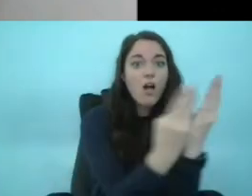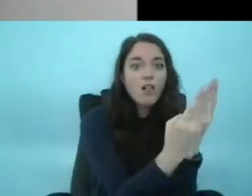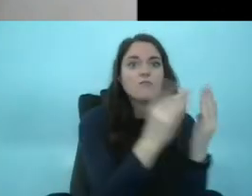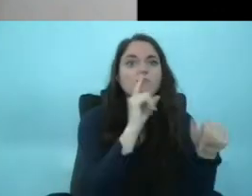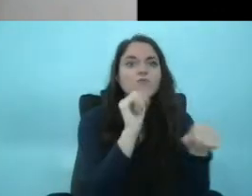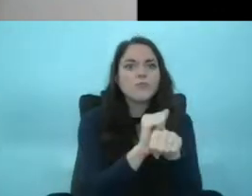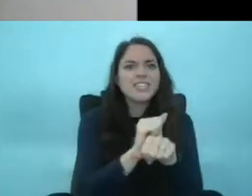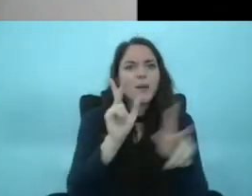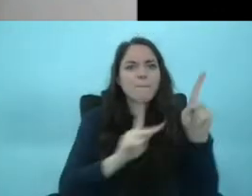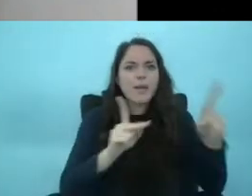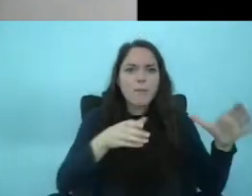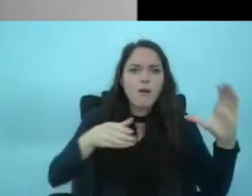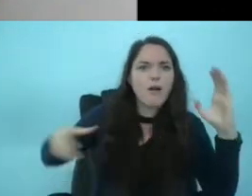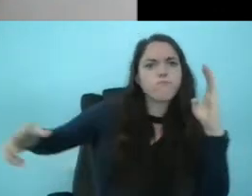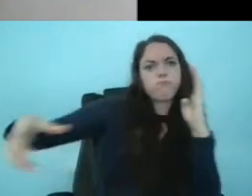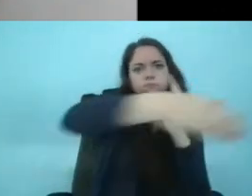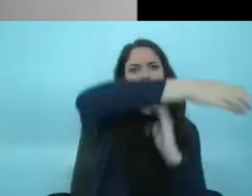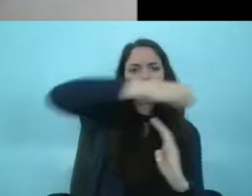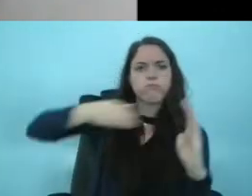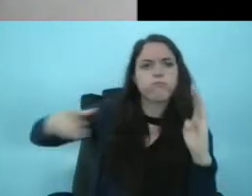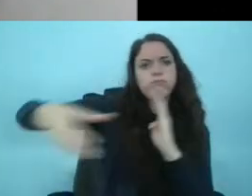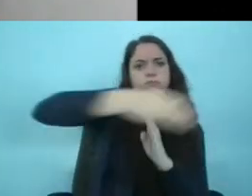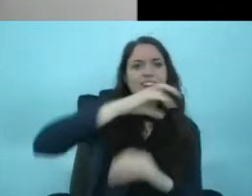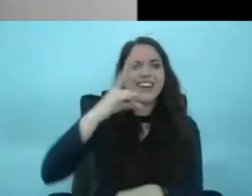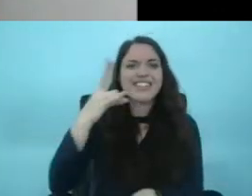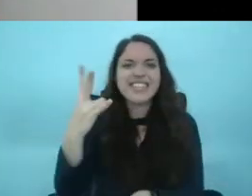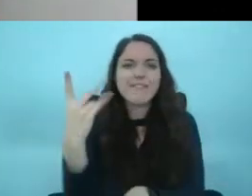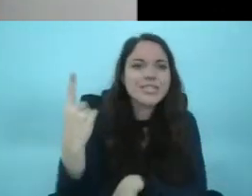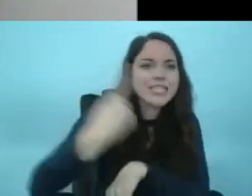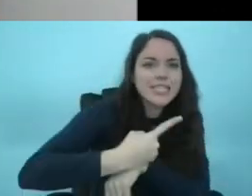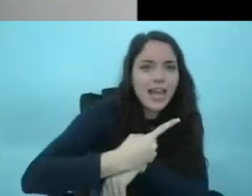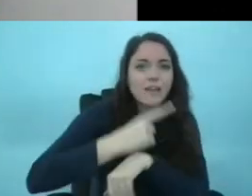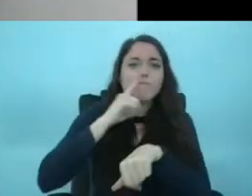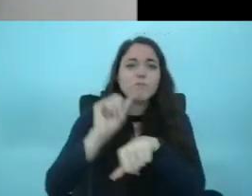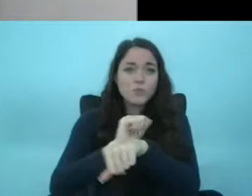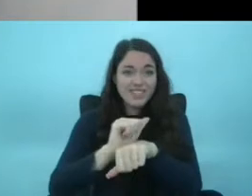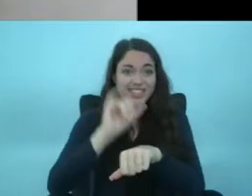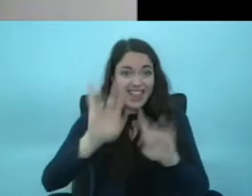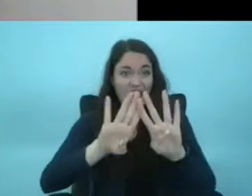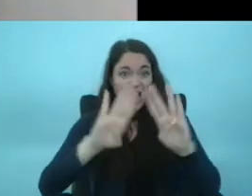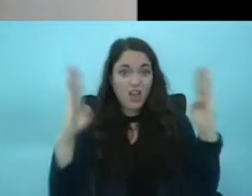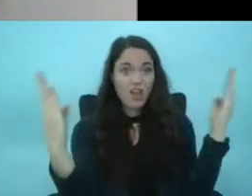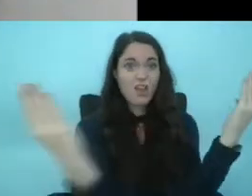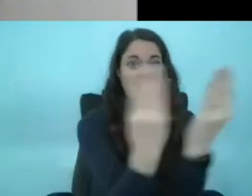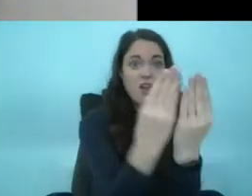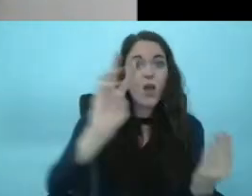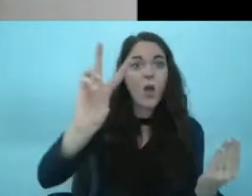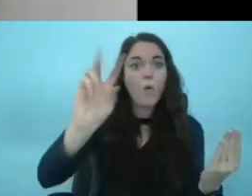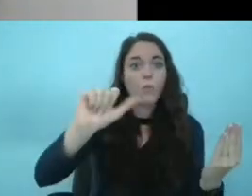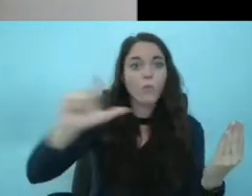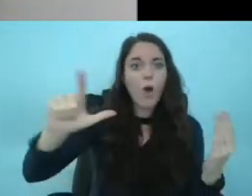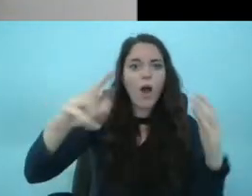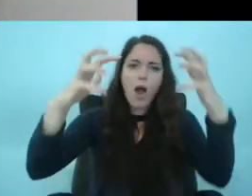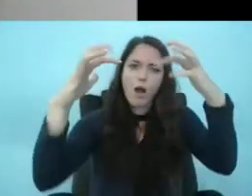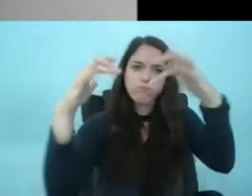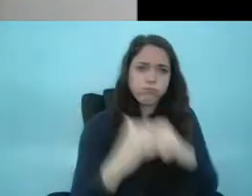By faith, the prostitute wasn't killed with the others